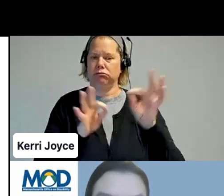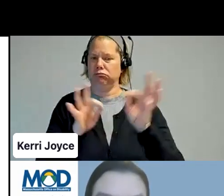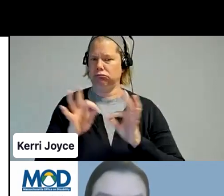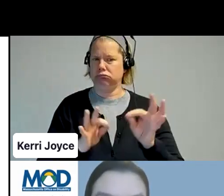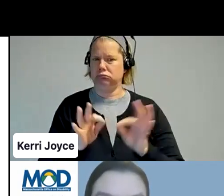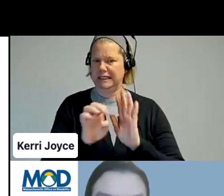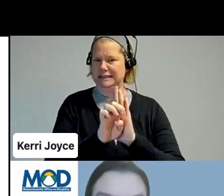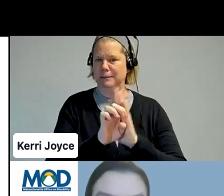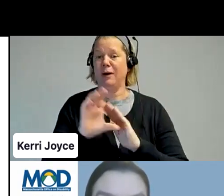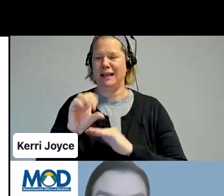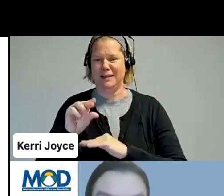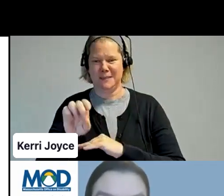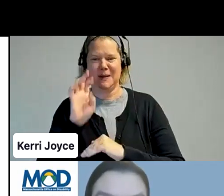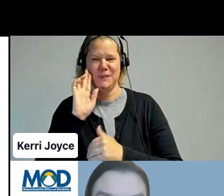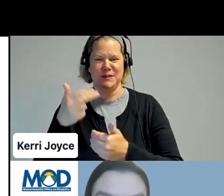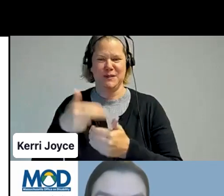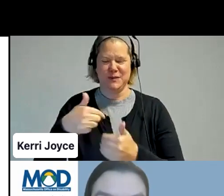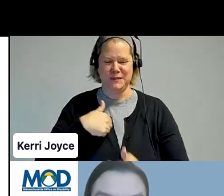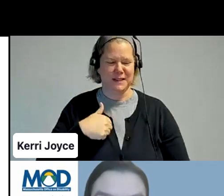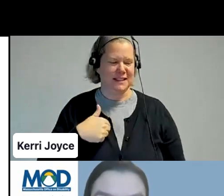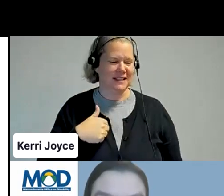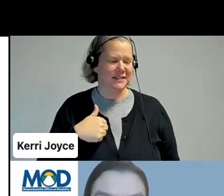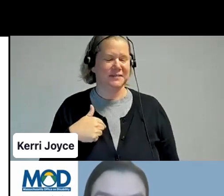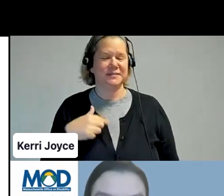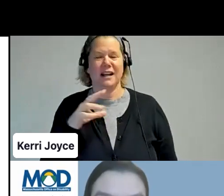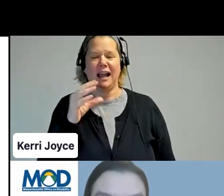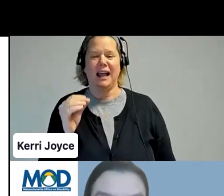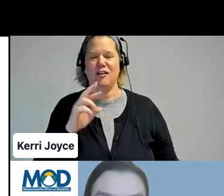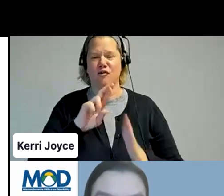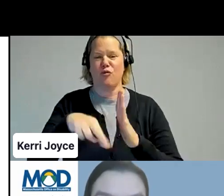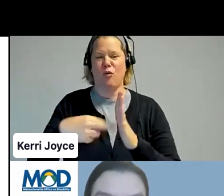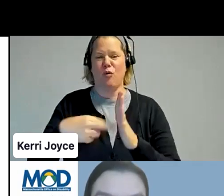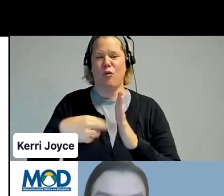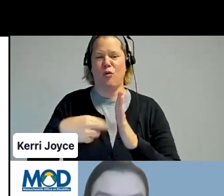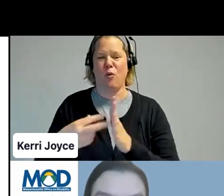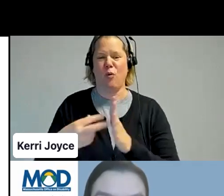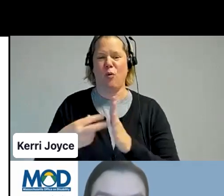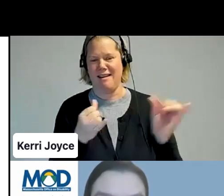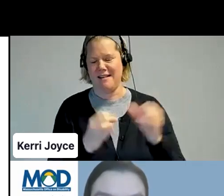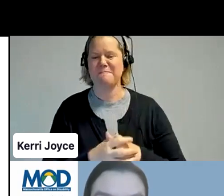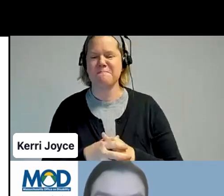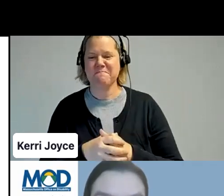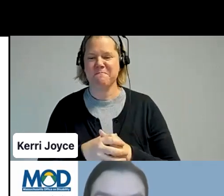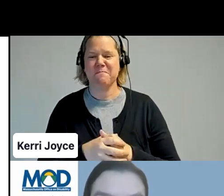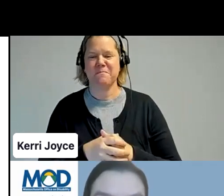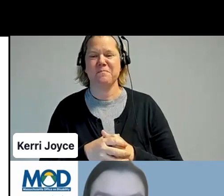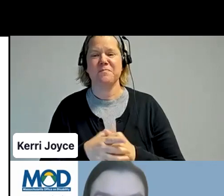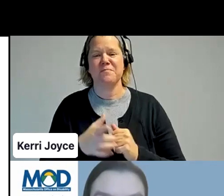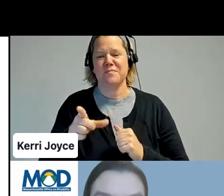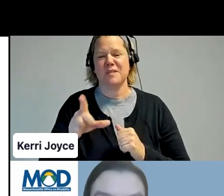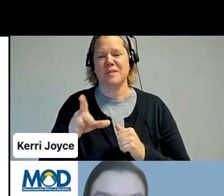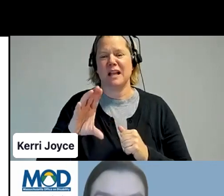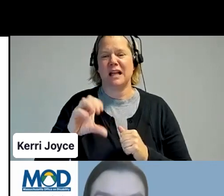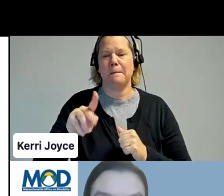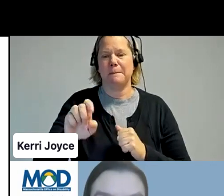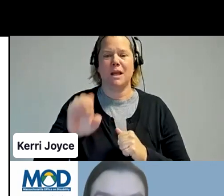going to join me and role play the member of staff, and I'm going to be a person